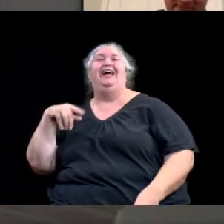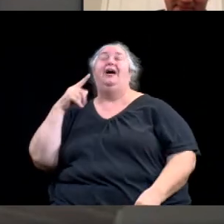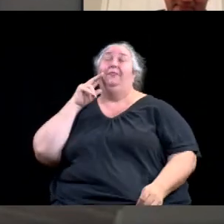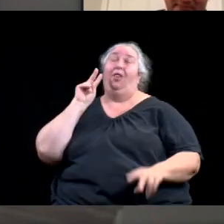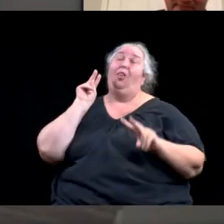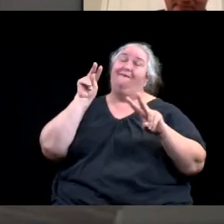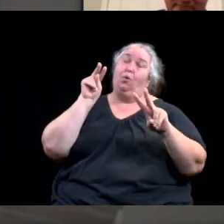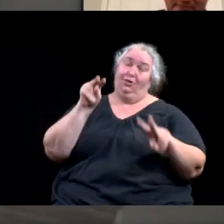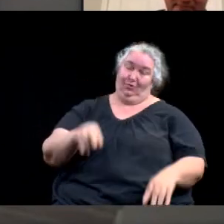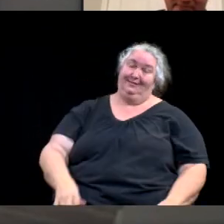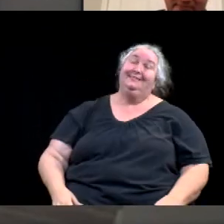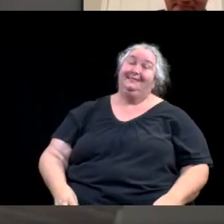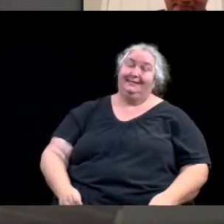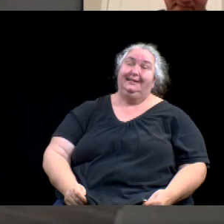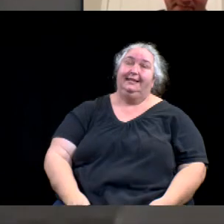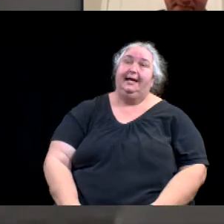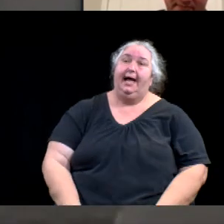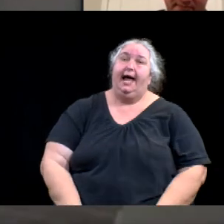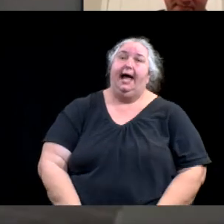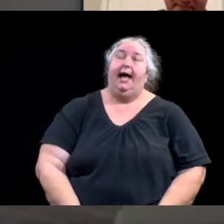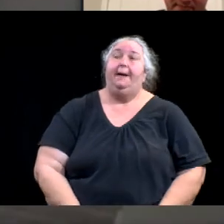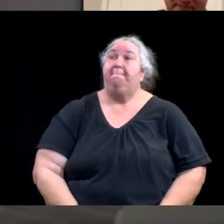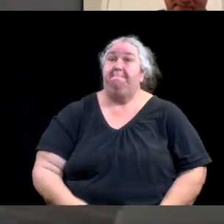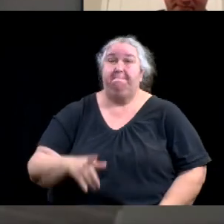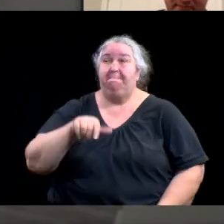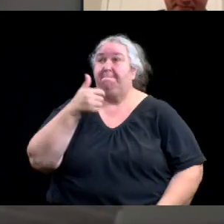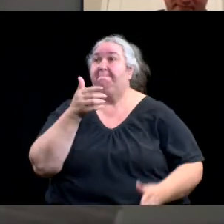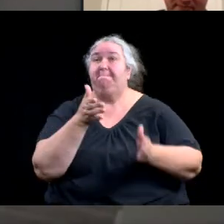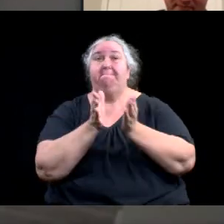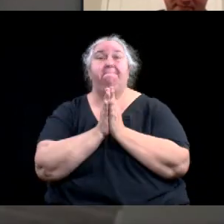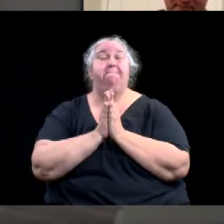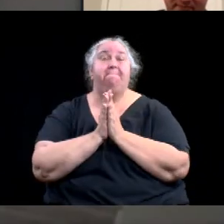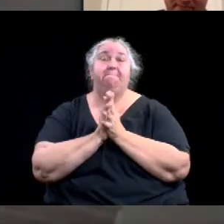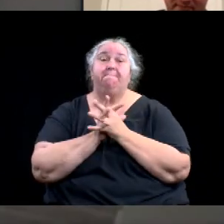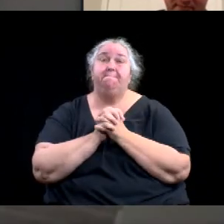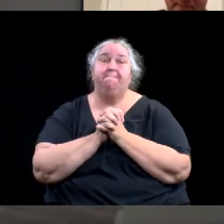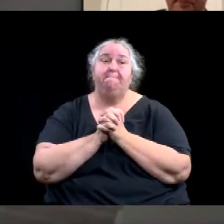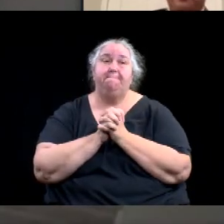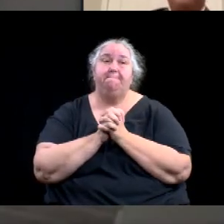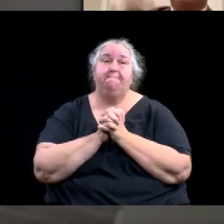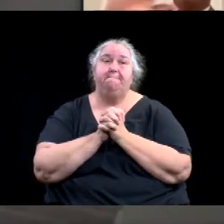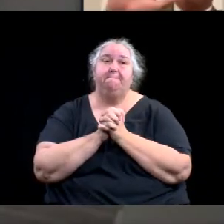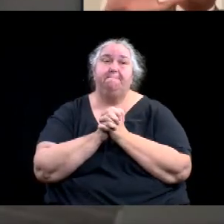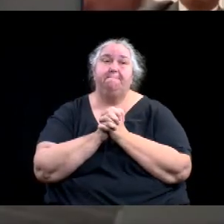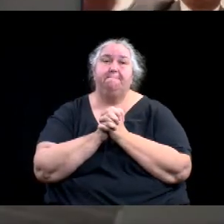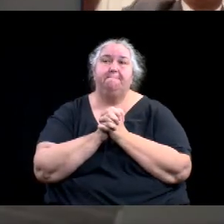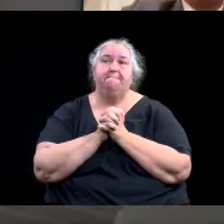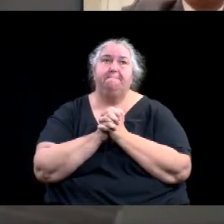There being no further business, we will adjourn this meeting at 6:32. Everybody have a great evening.